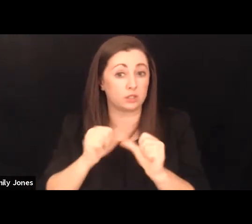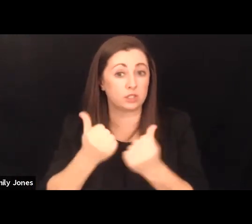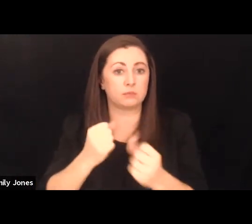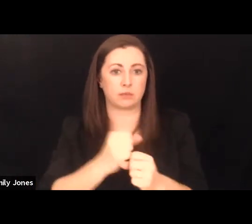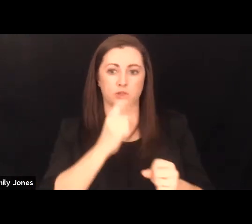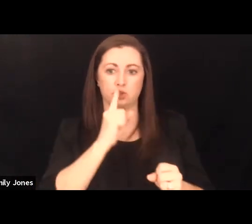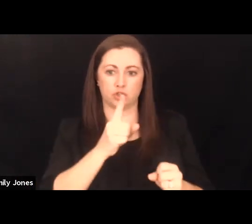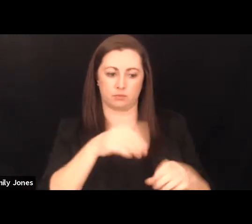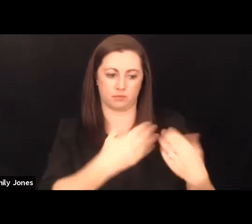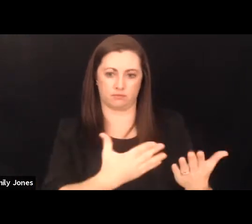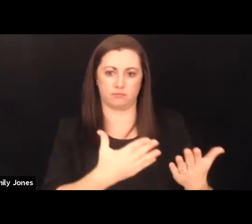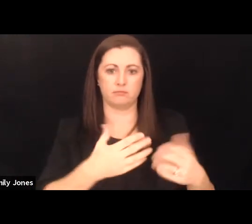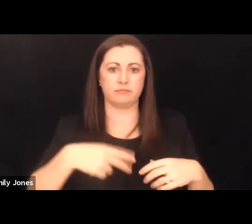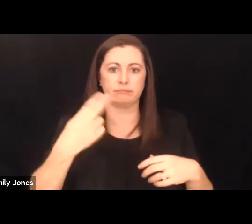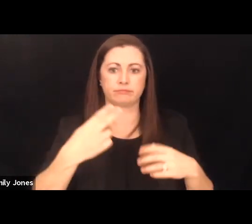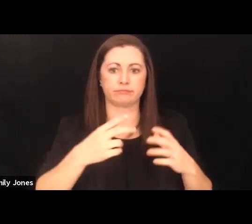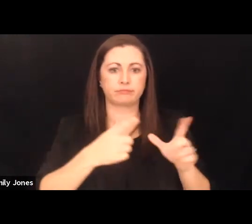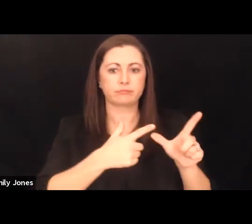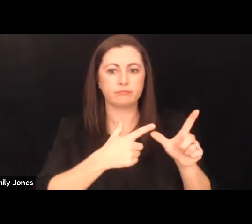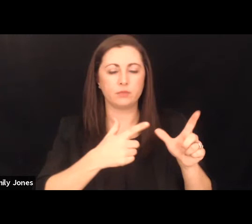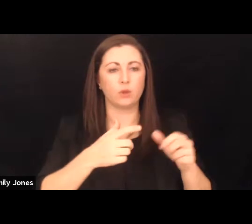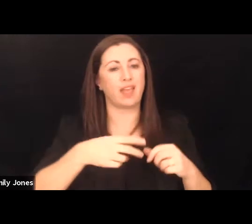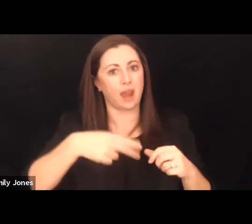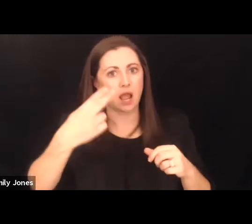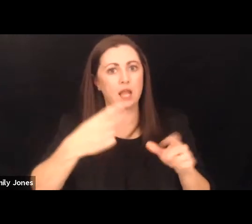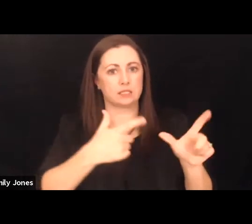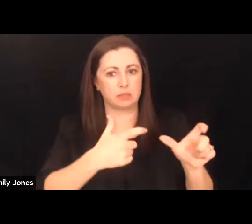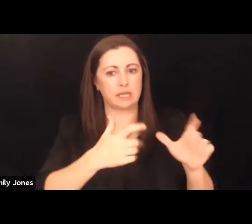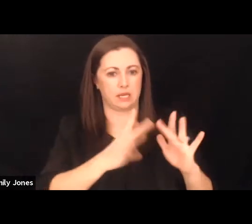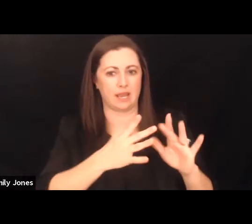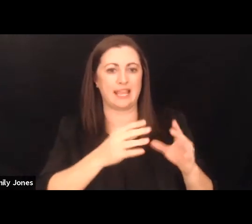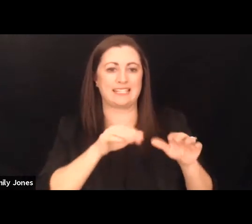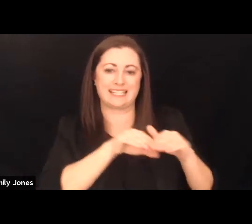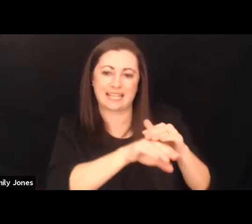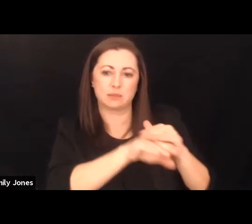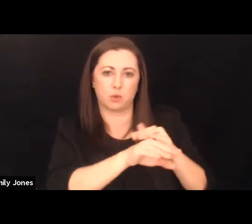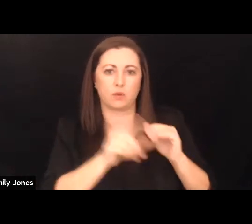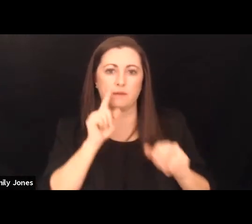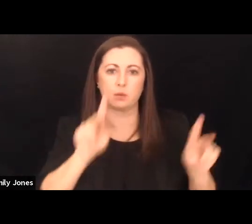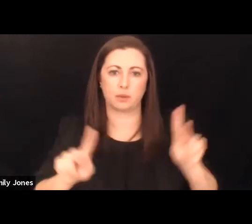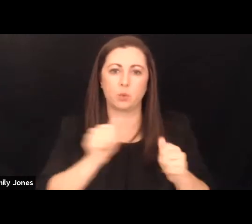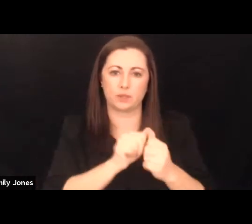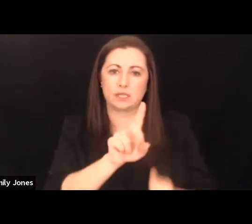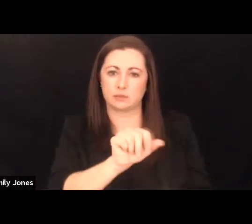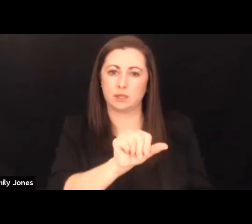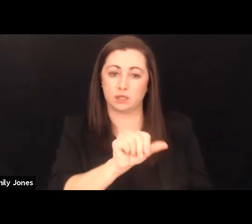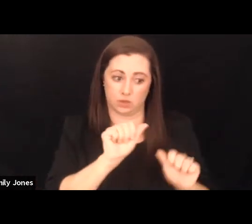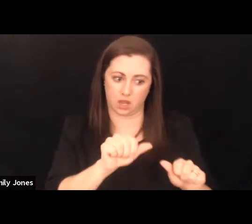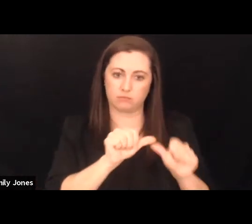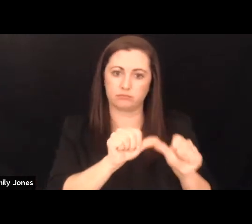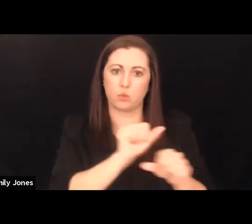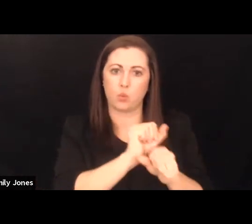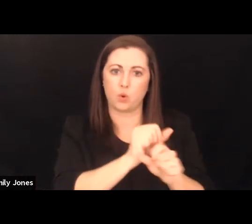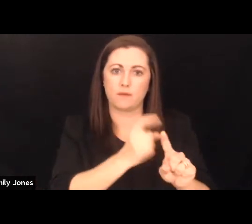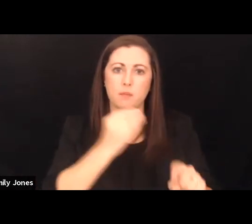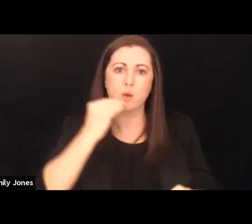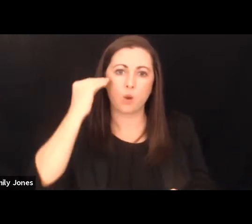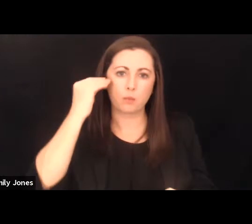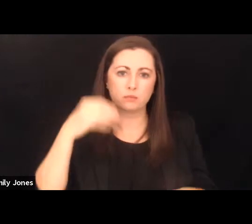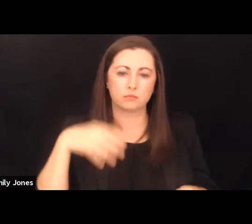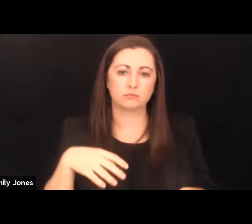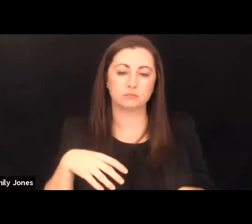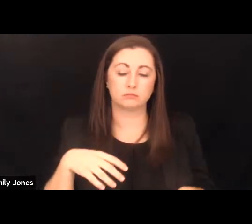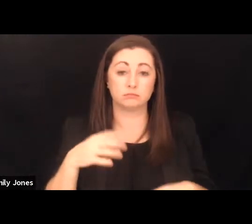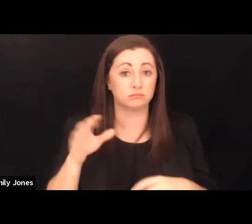high-speed broadband is accessible for a person with a disability to work from home. And the private sector can do that